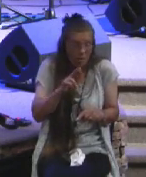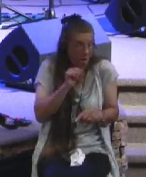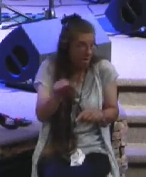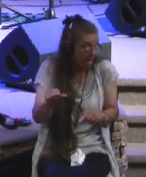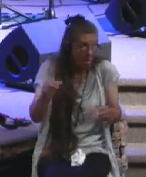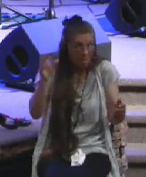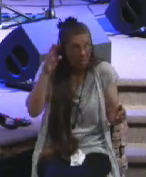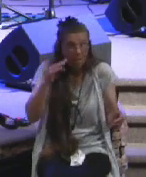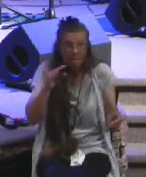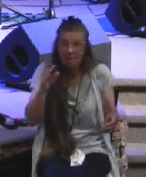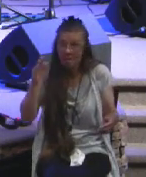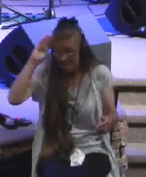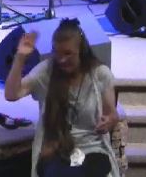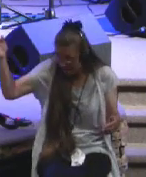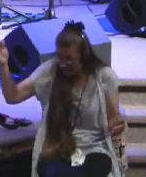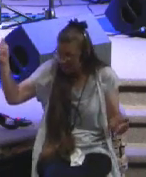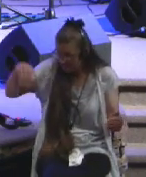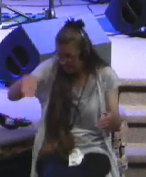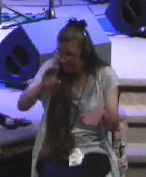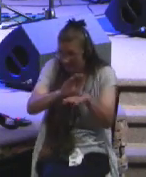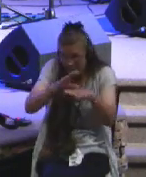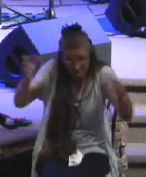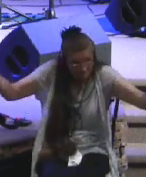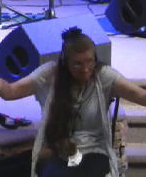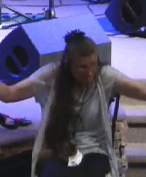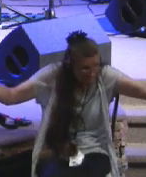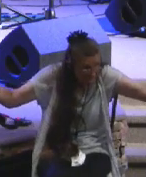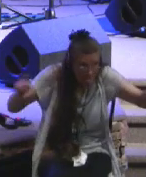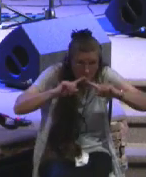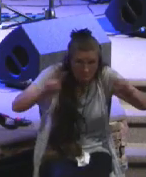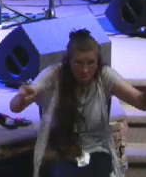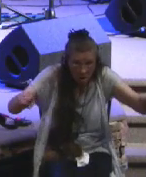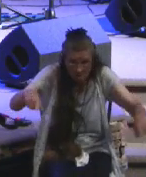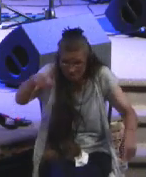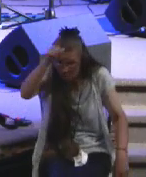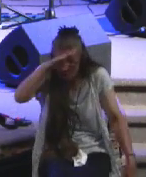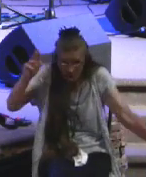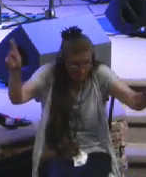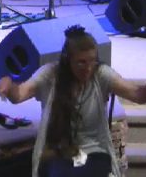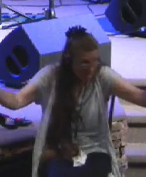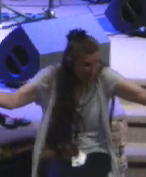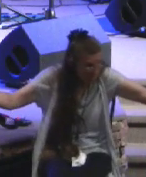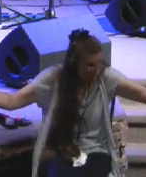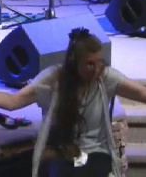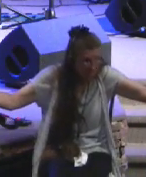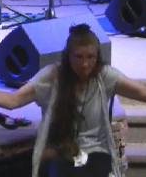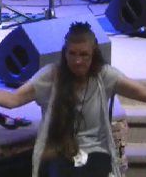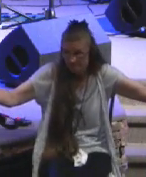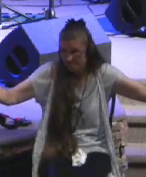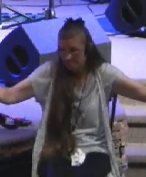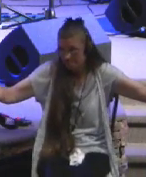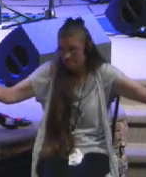somebody. Am I in the right house? Am I talking to godly people?